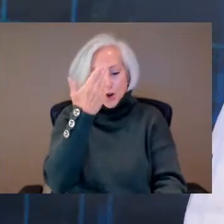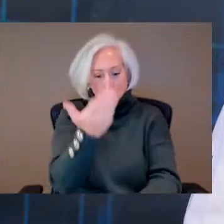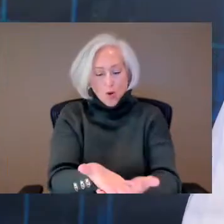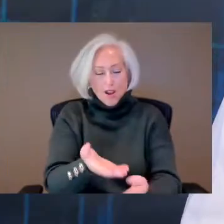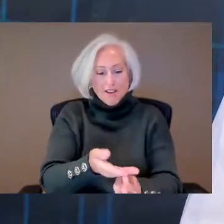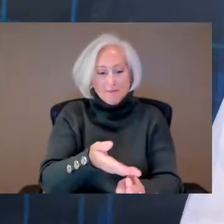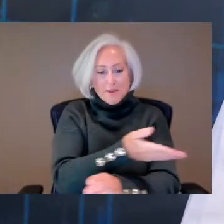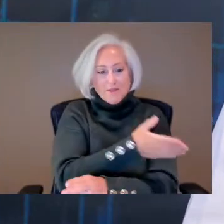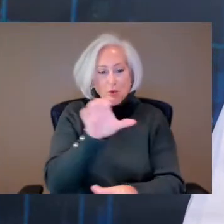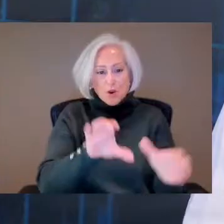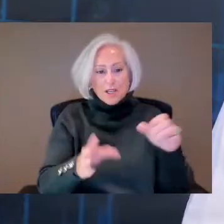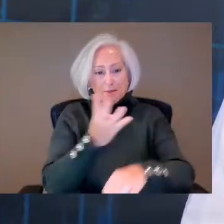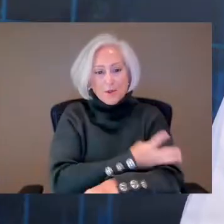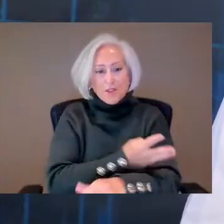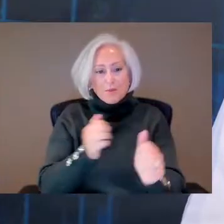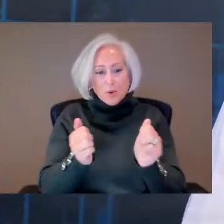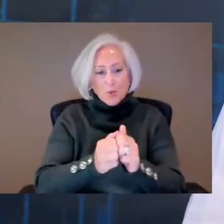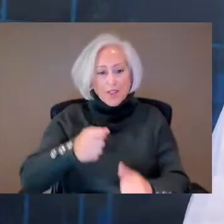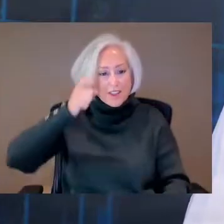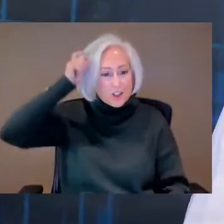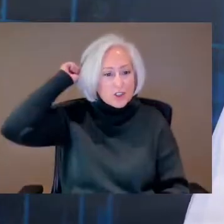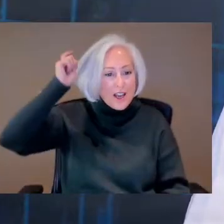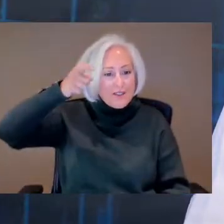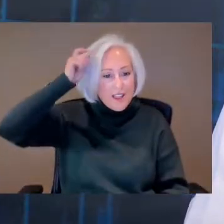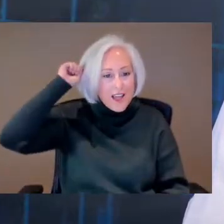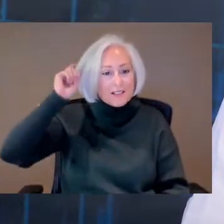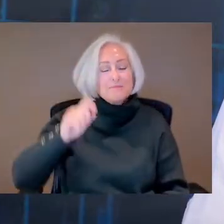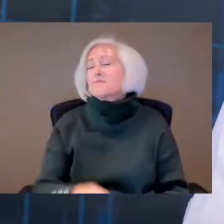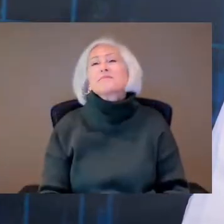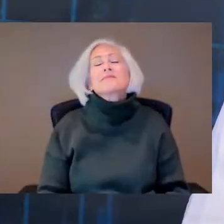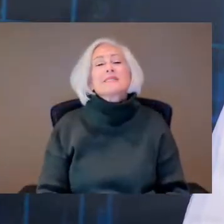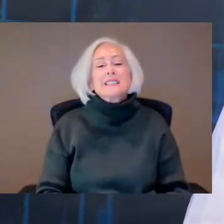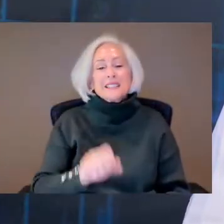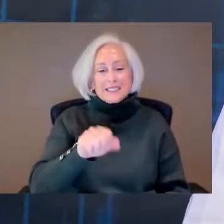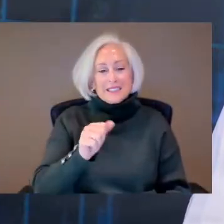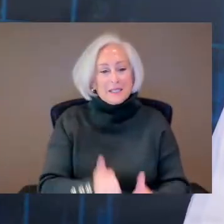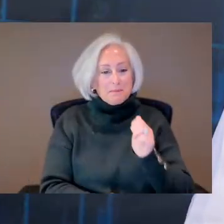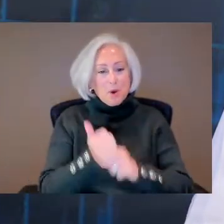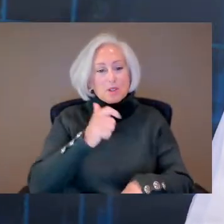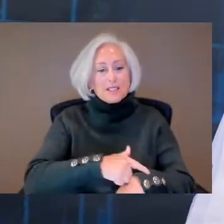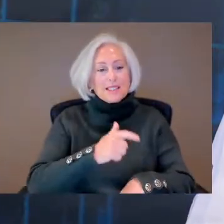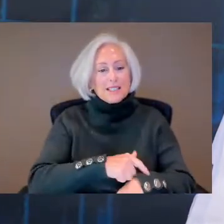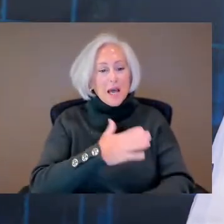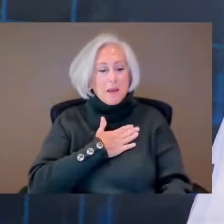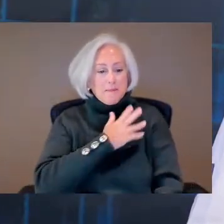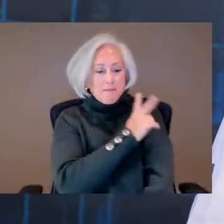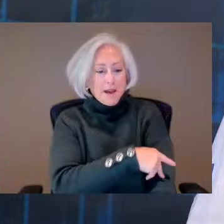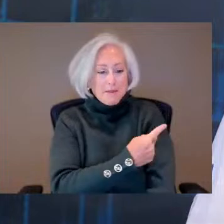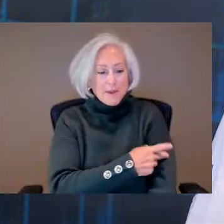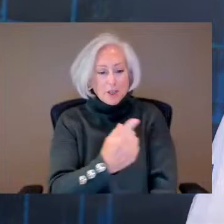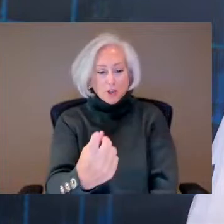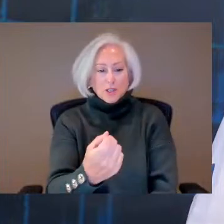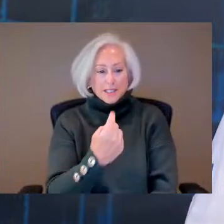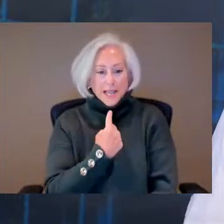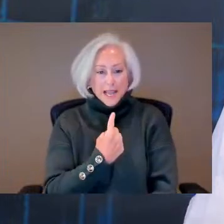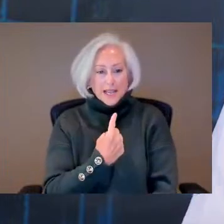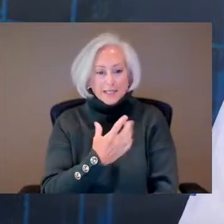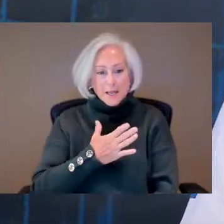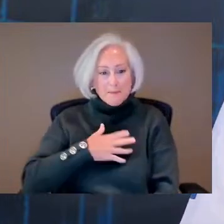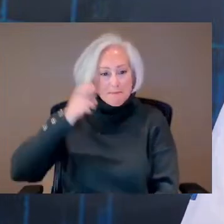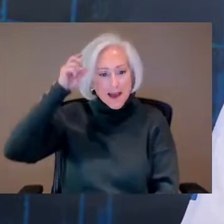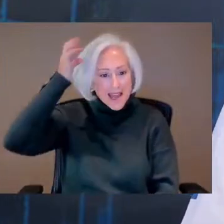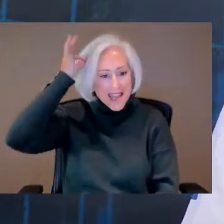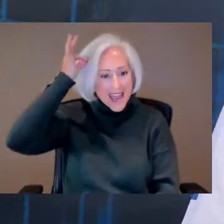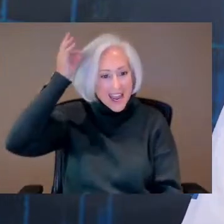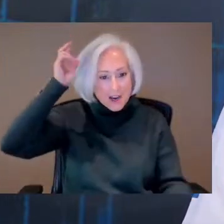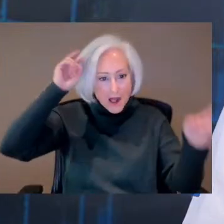of the time when we're going through chemotherapy, and my patients always ask me, when should I expect my hair to go out? And I'll say, it doesn't come out